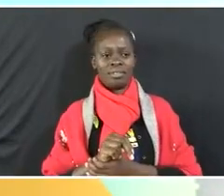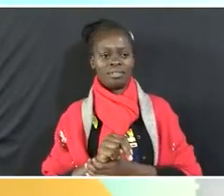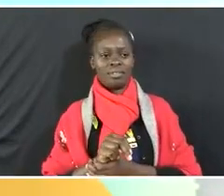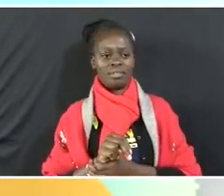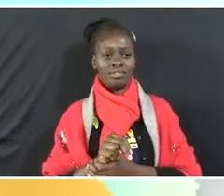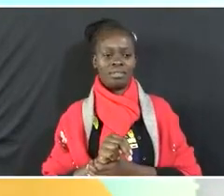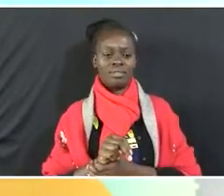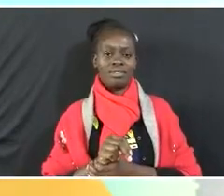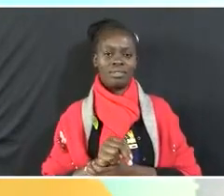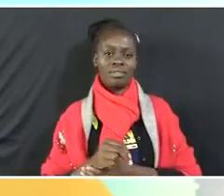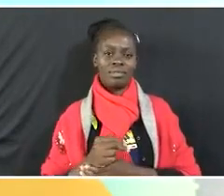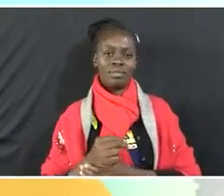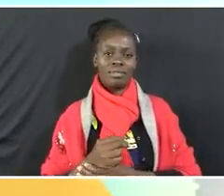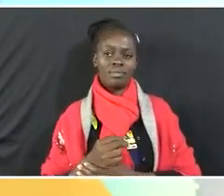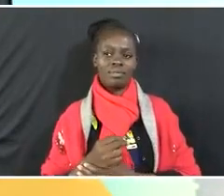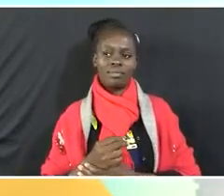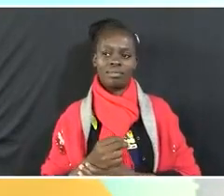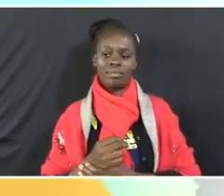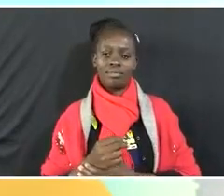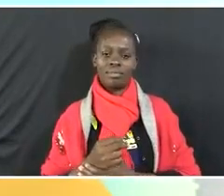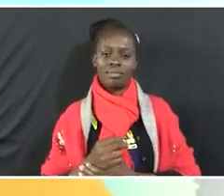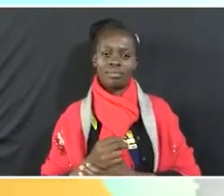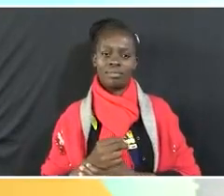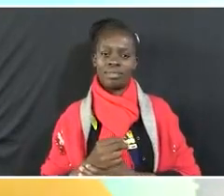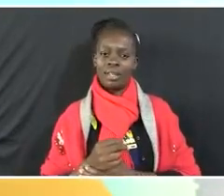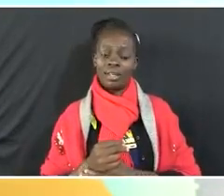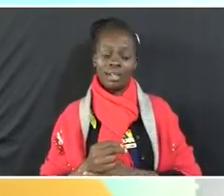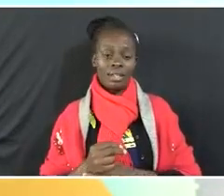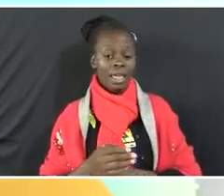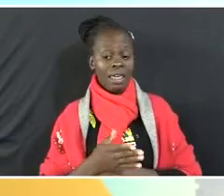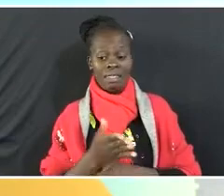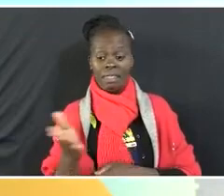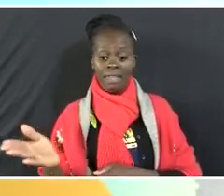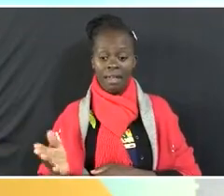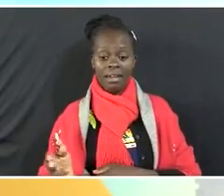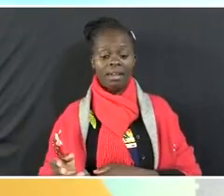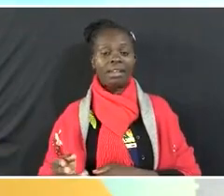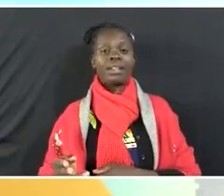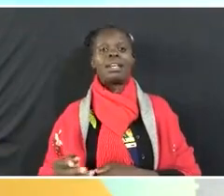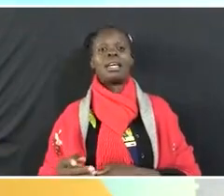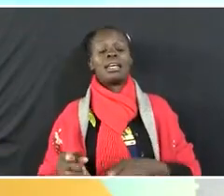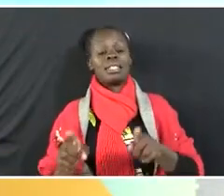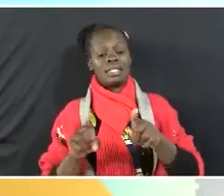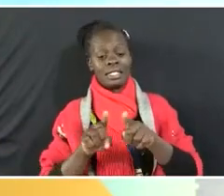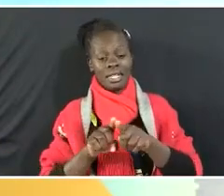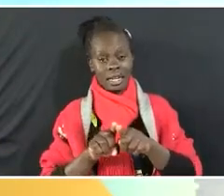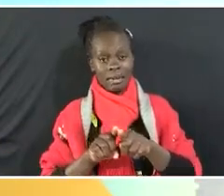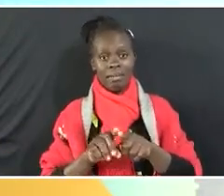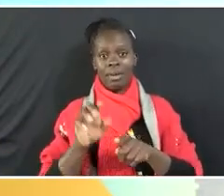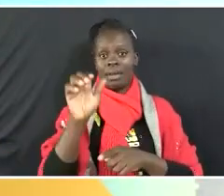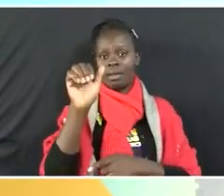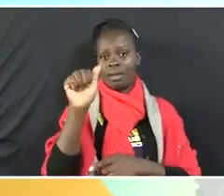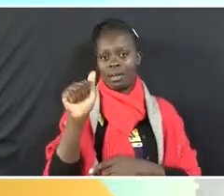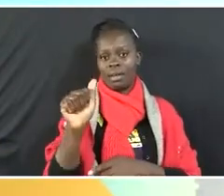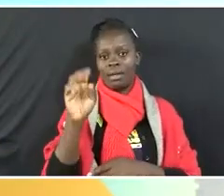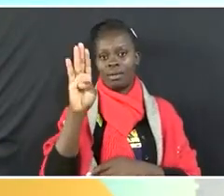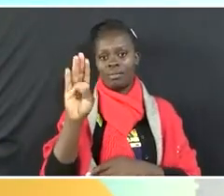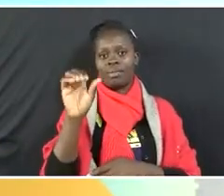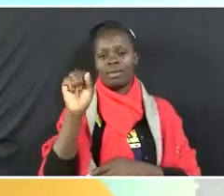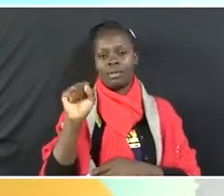nothing. And there was none to be praised. In fact, when talking about the beauty of